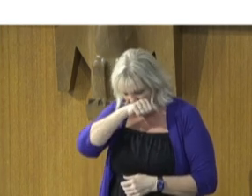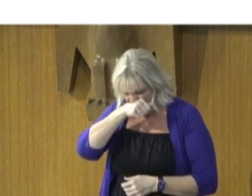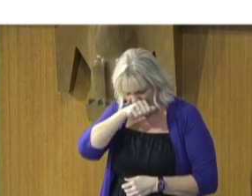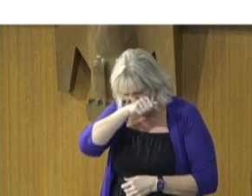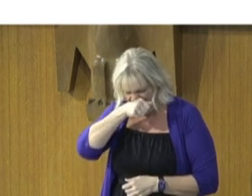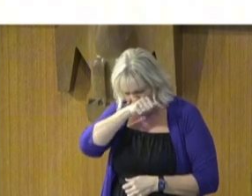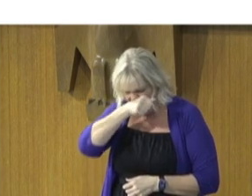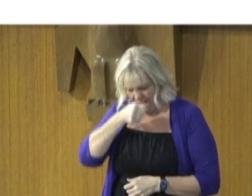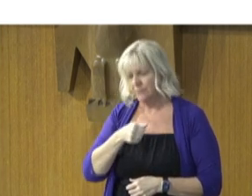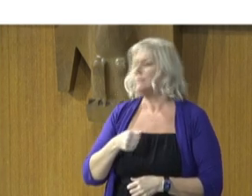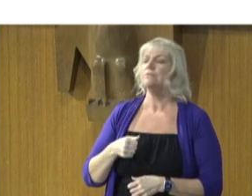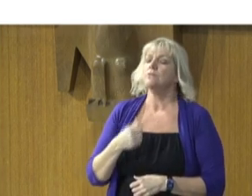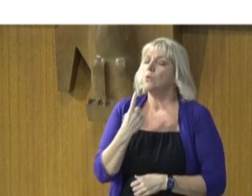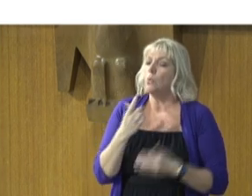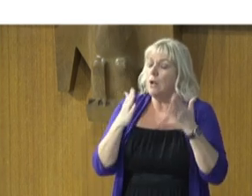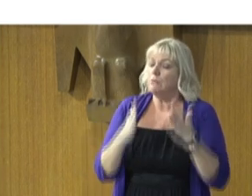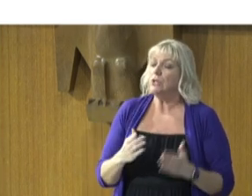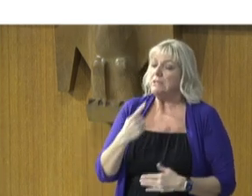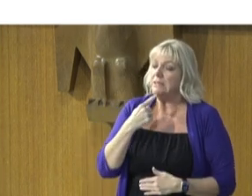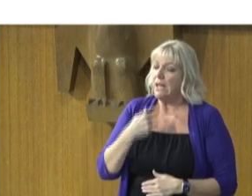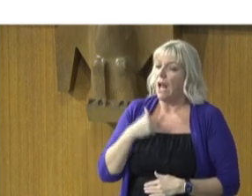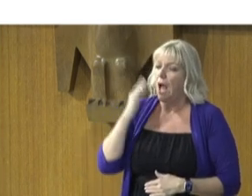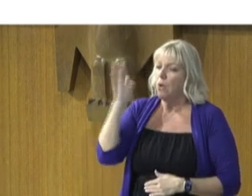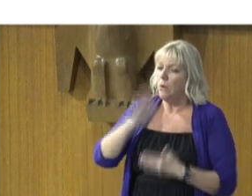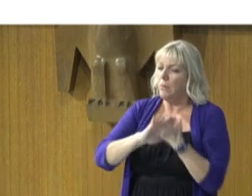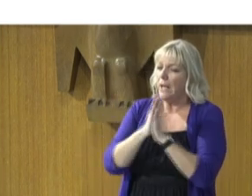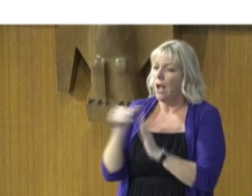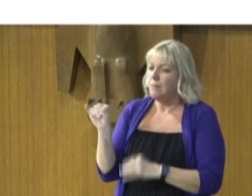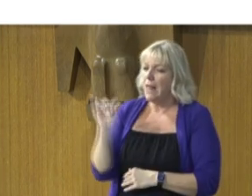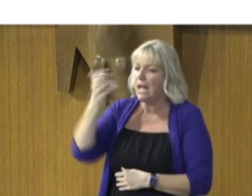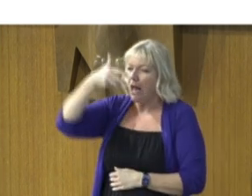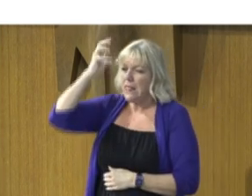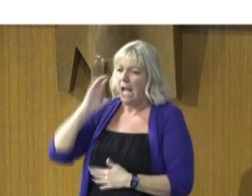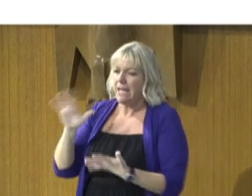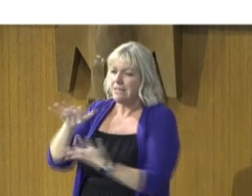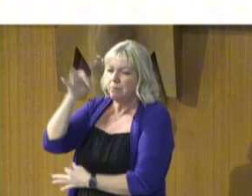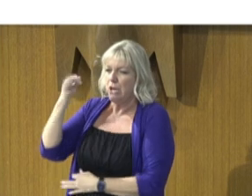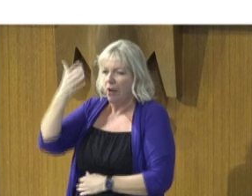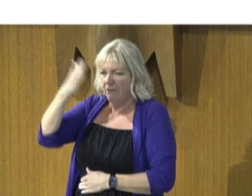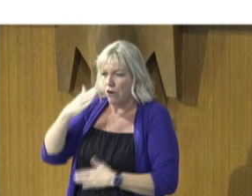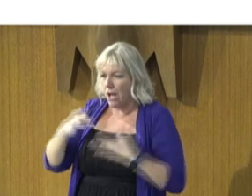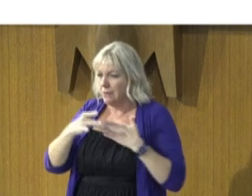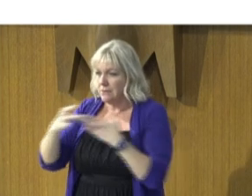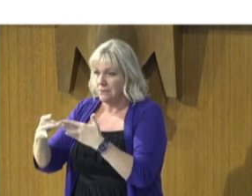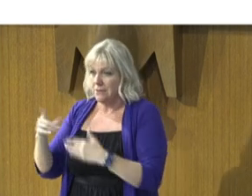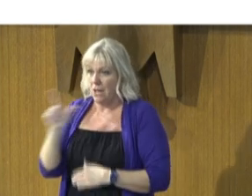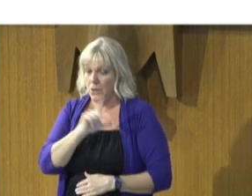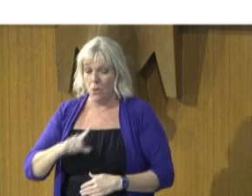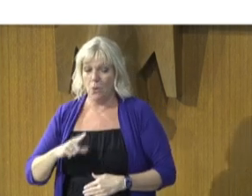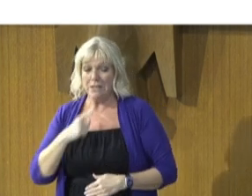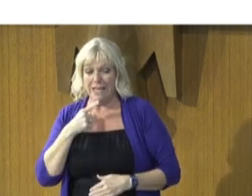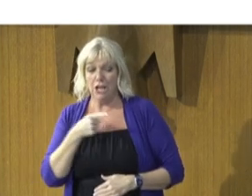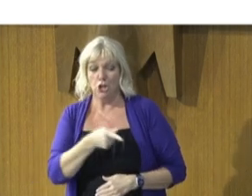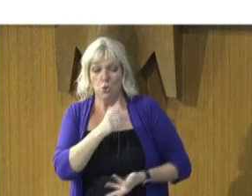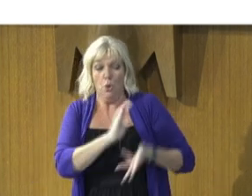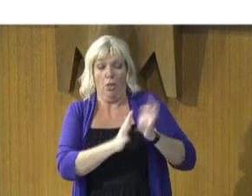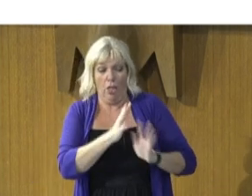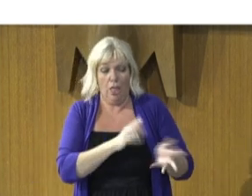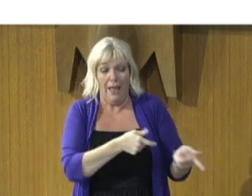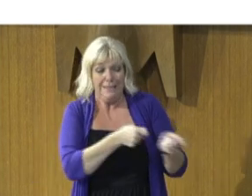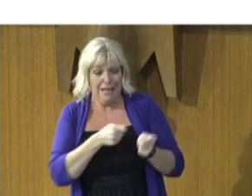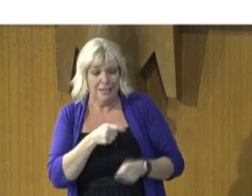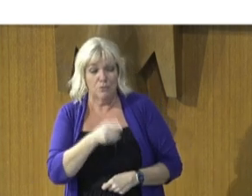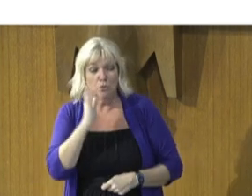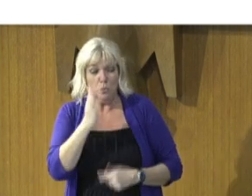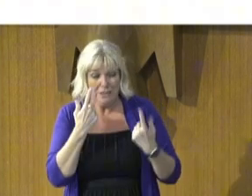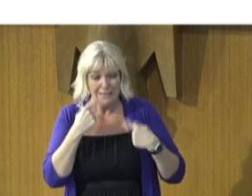be a lying spirit in the mouth of all of his prophets.' Then the Lord said, 'You are to entice him, and you shall succeed. Go out